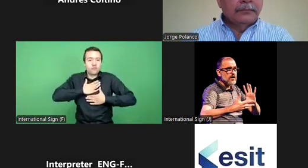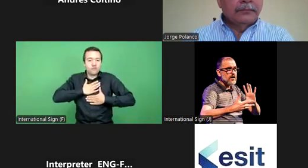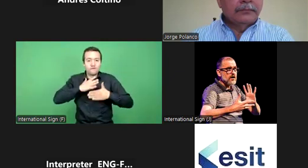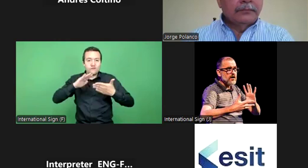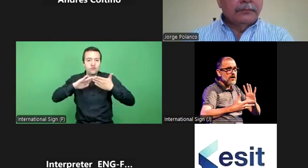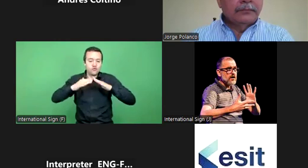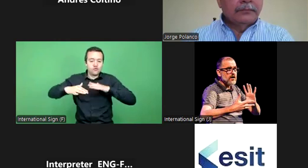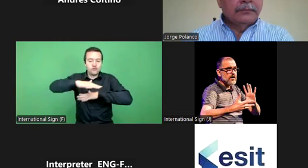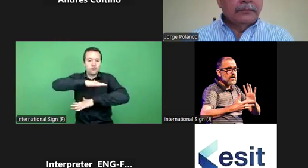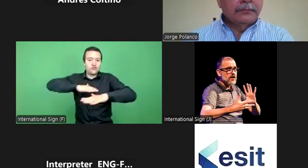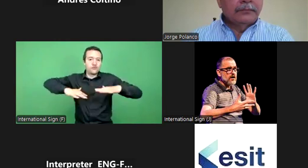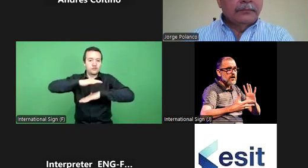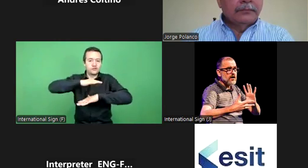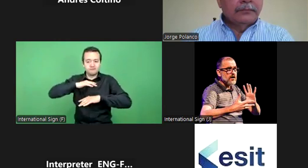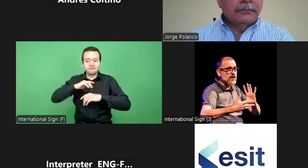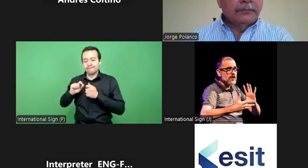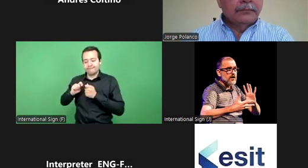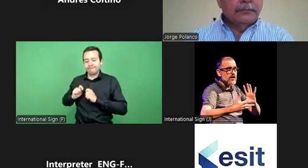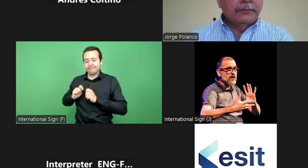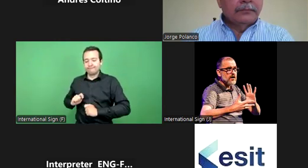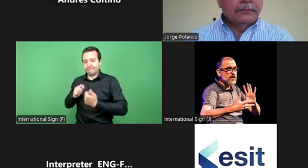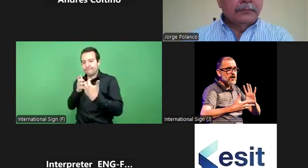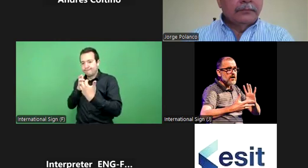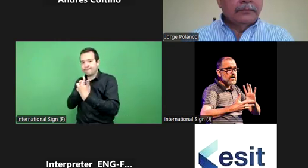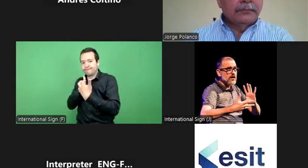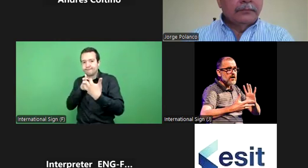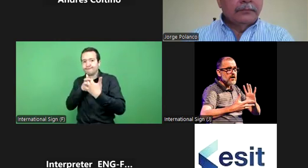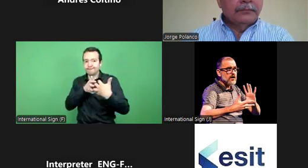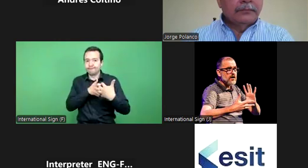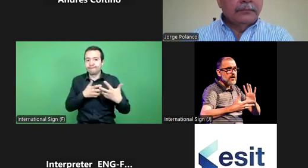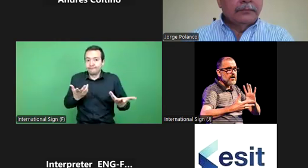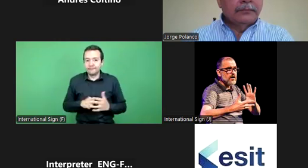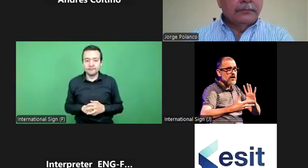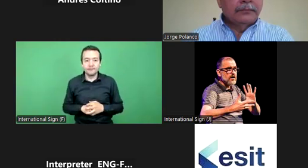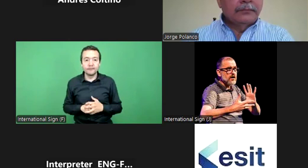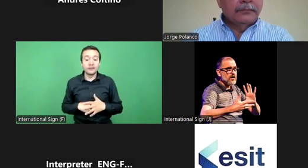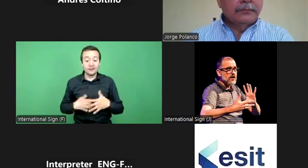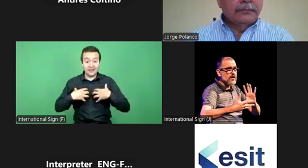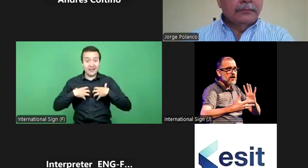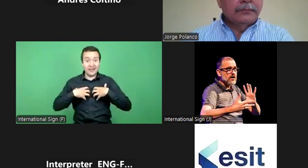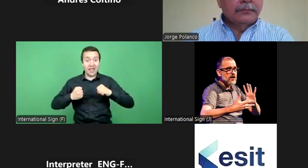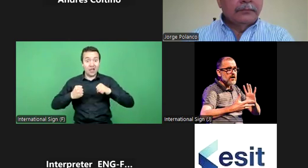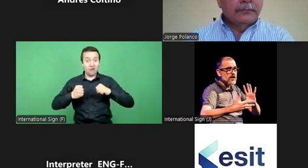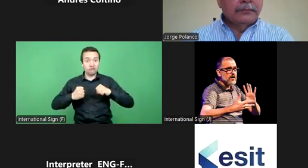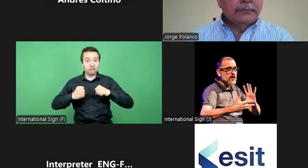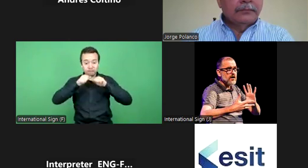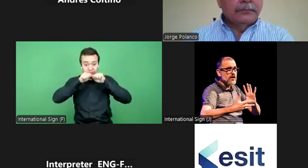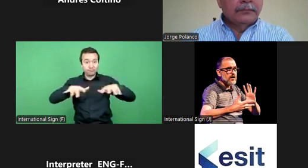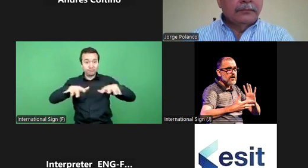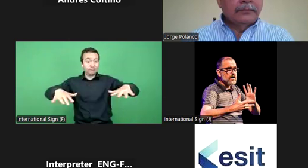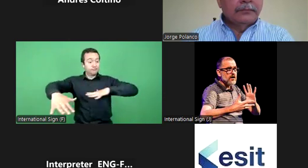we had to look at specific epidemiological and sociological contexts, highlighting the importance